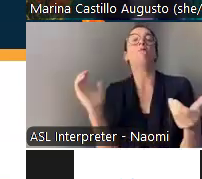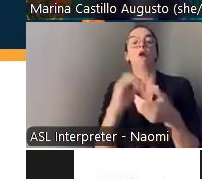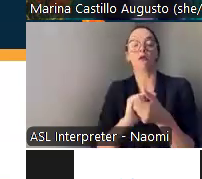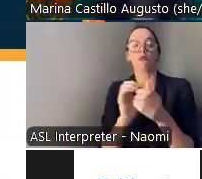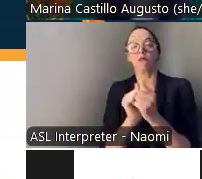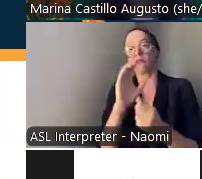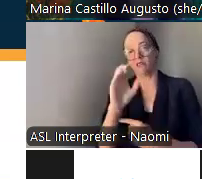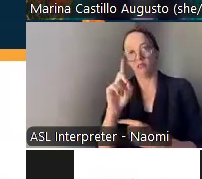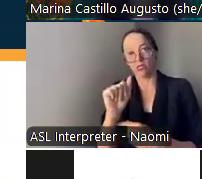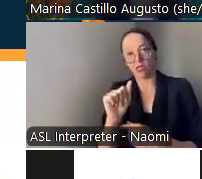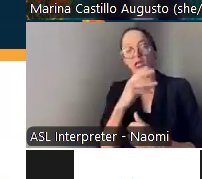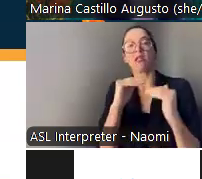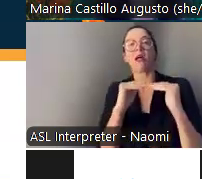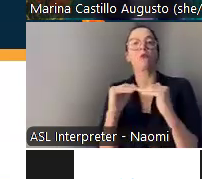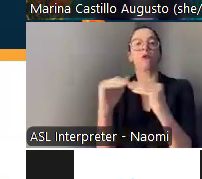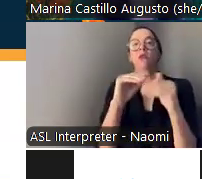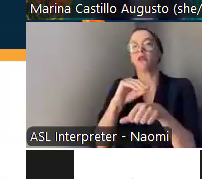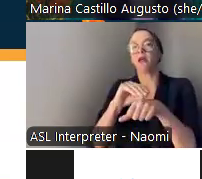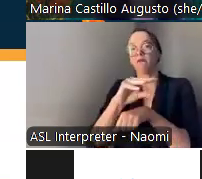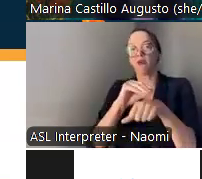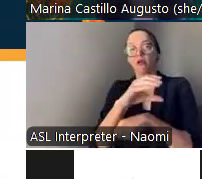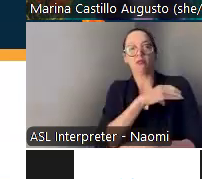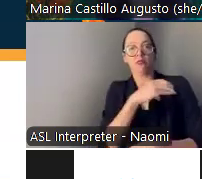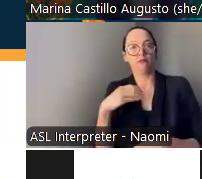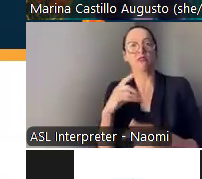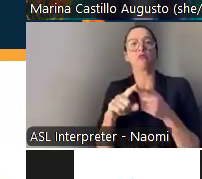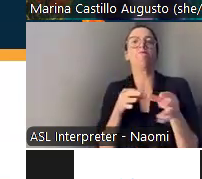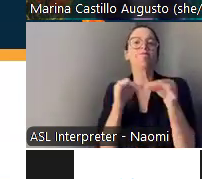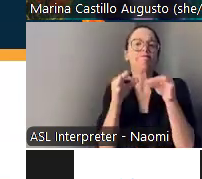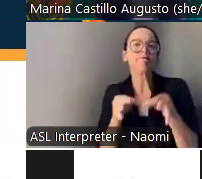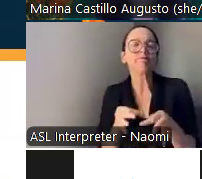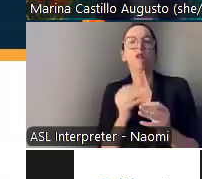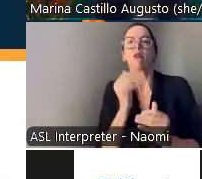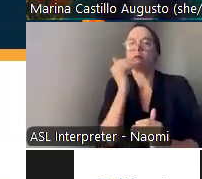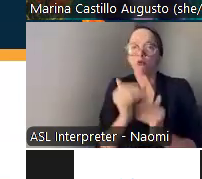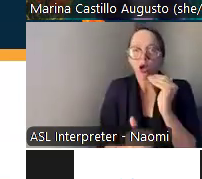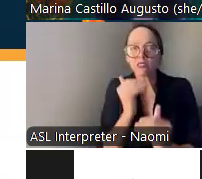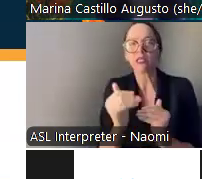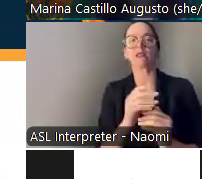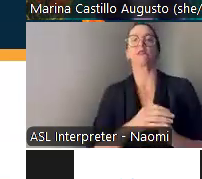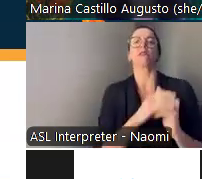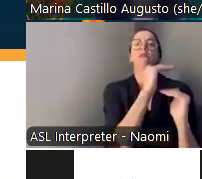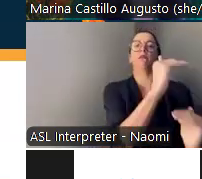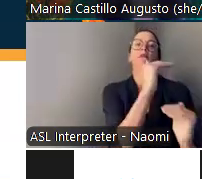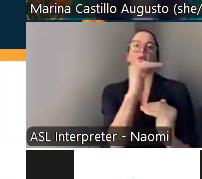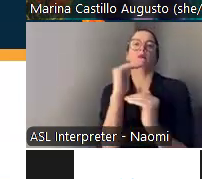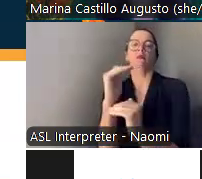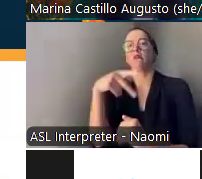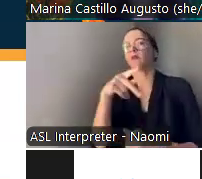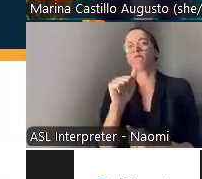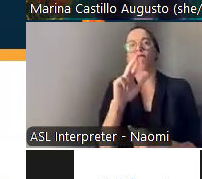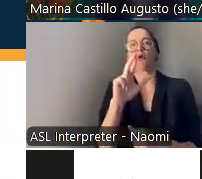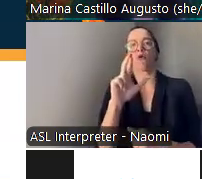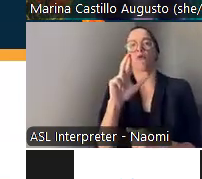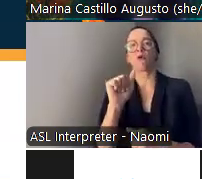Advisory Committee to define the process and parameters and logistics, as I mentioned, just the parameters of how we're going